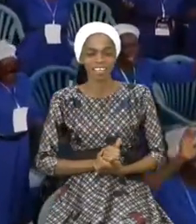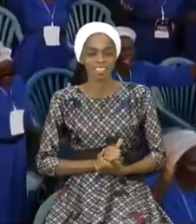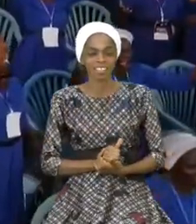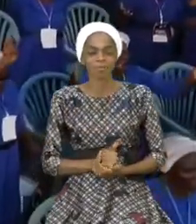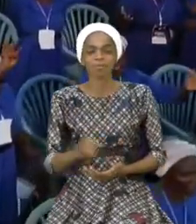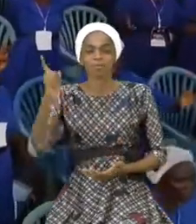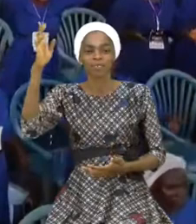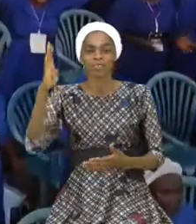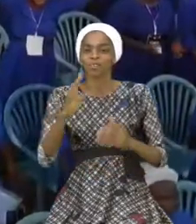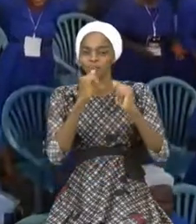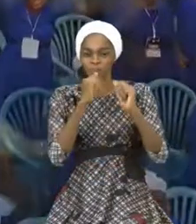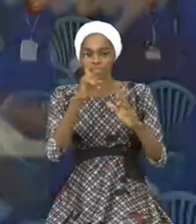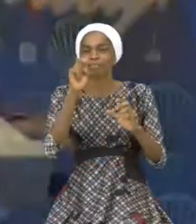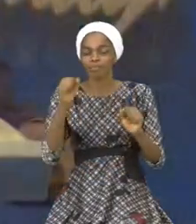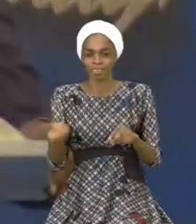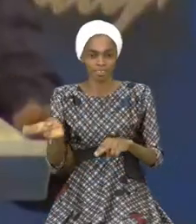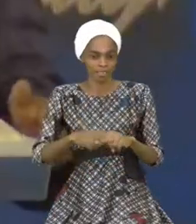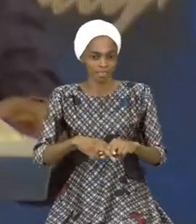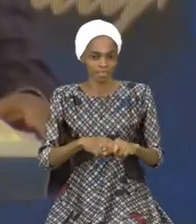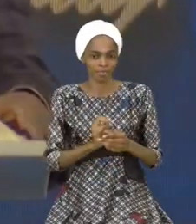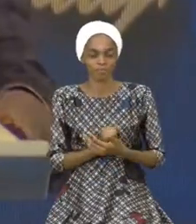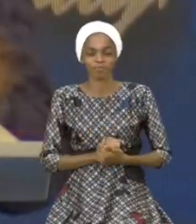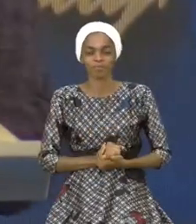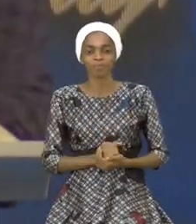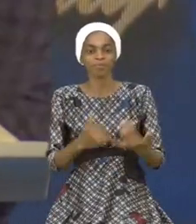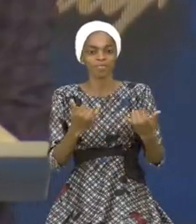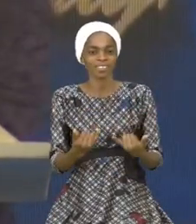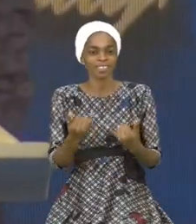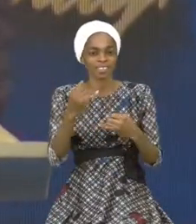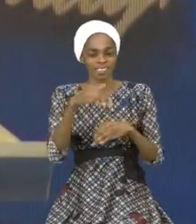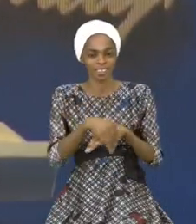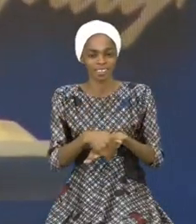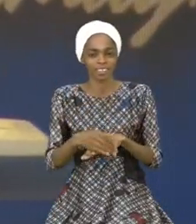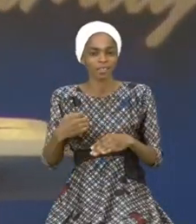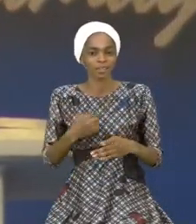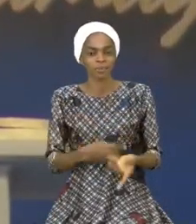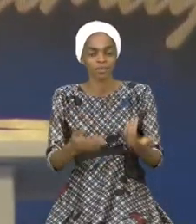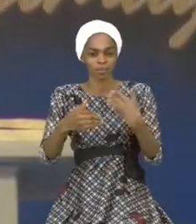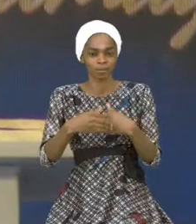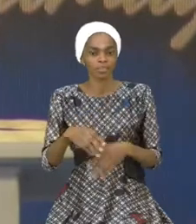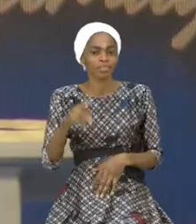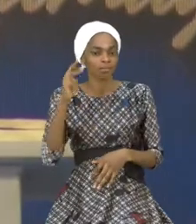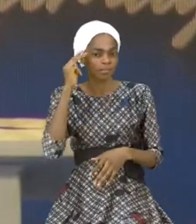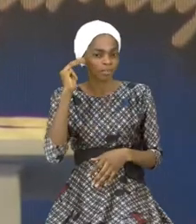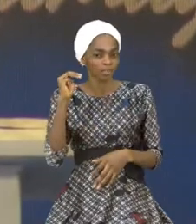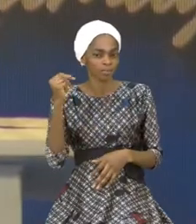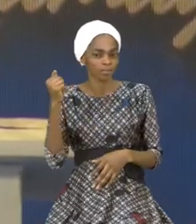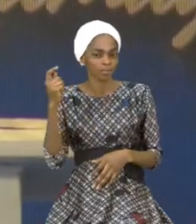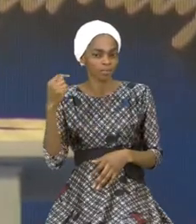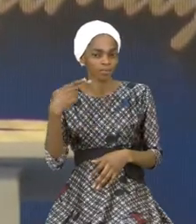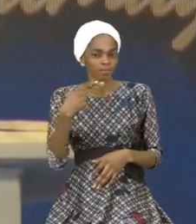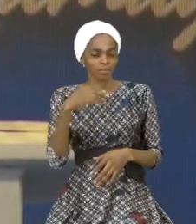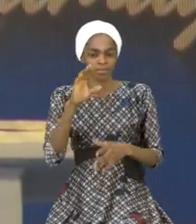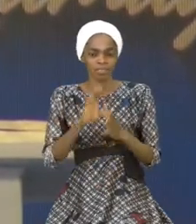God bless you. You can sit down. Tonight, we come back to Matthew chapter 6.